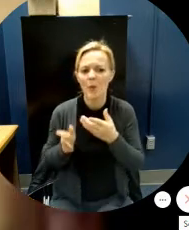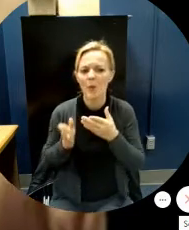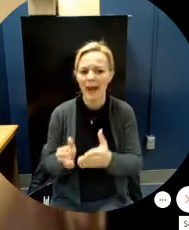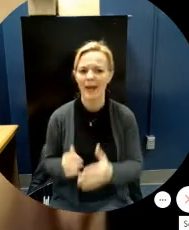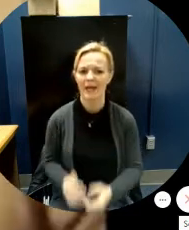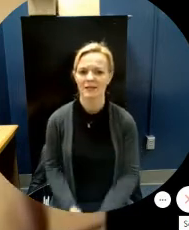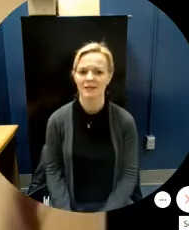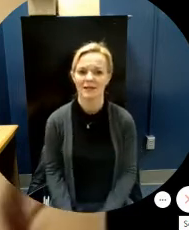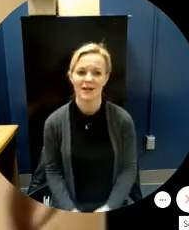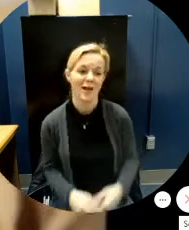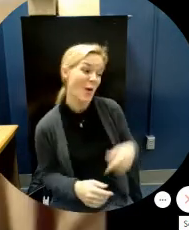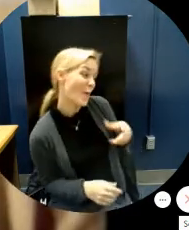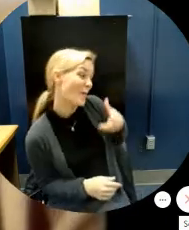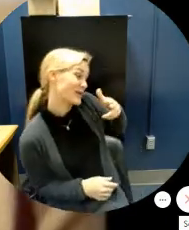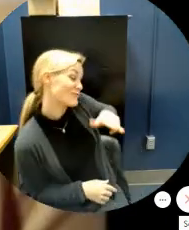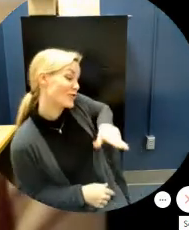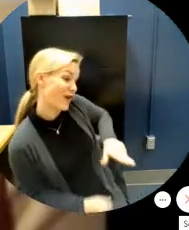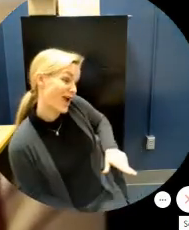Put on your gun.